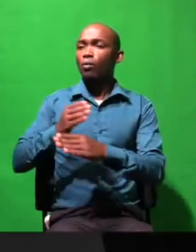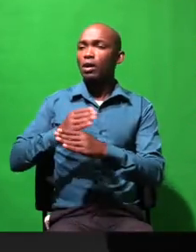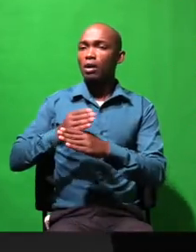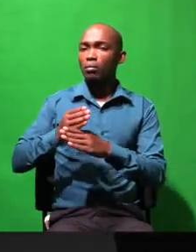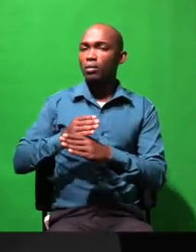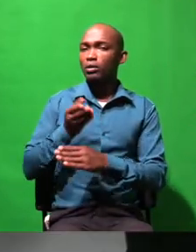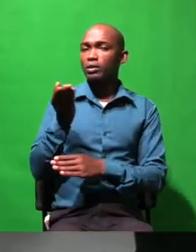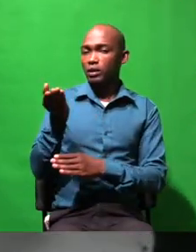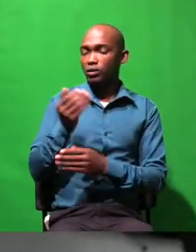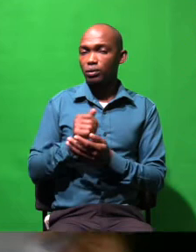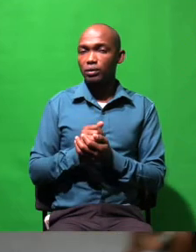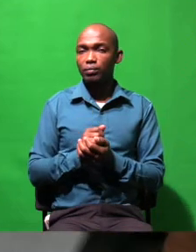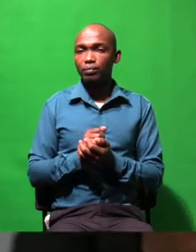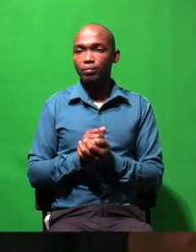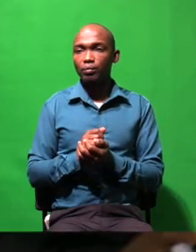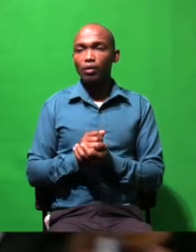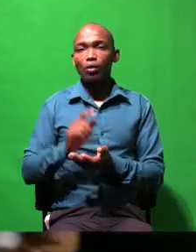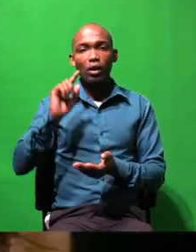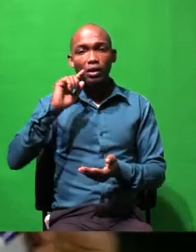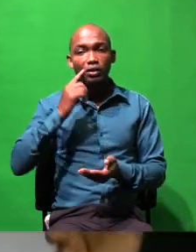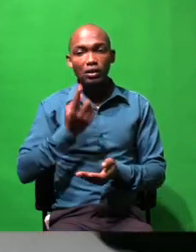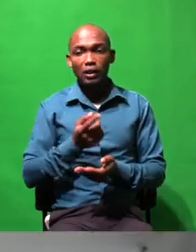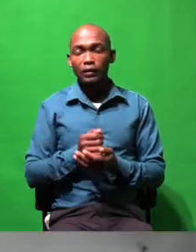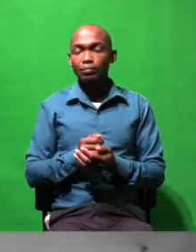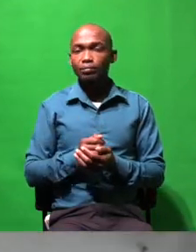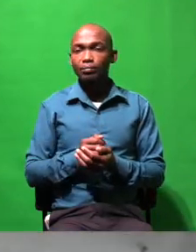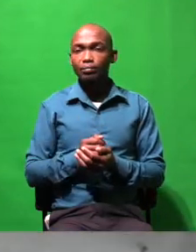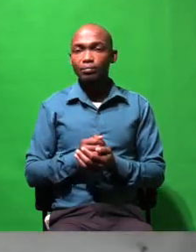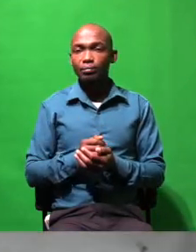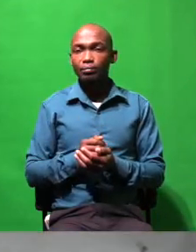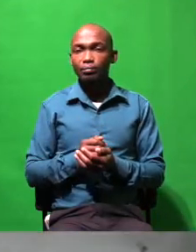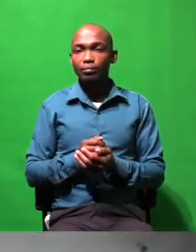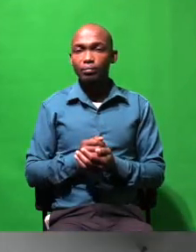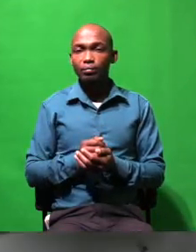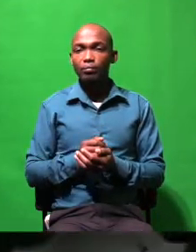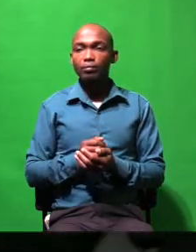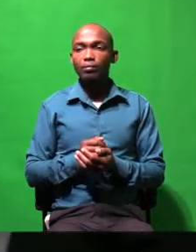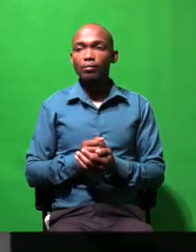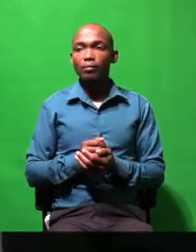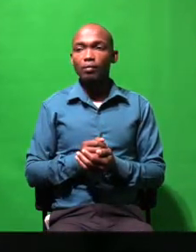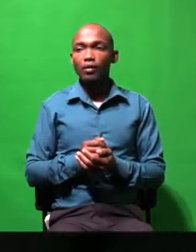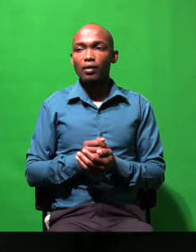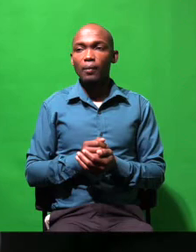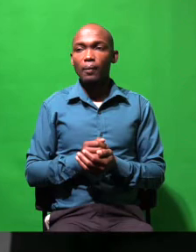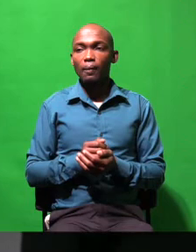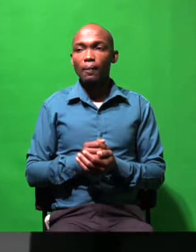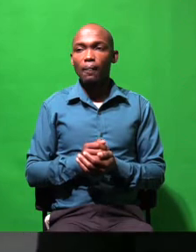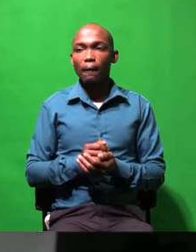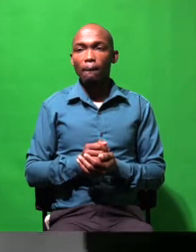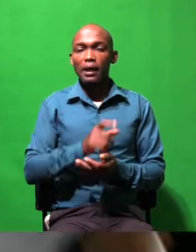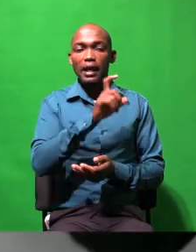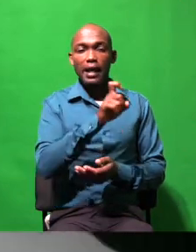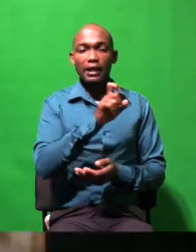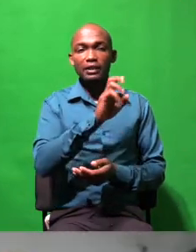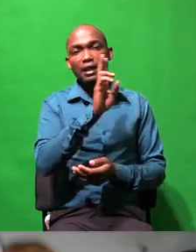one? Who can try? The state of this female will be what? Will